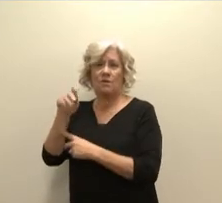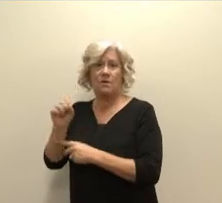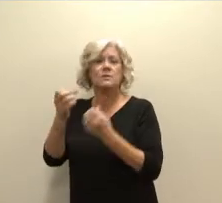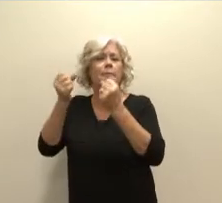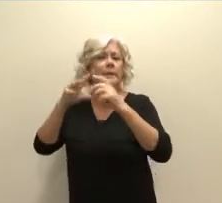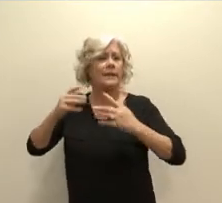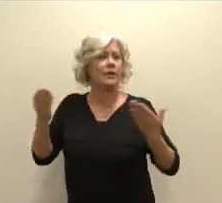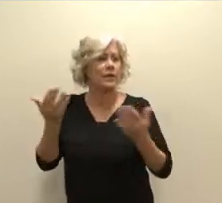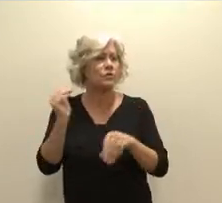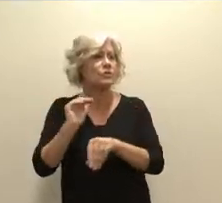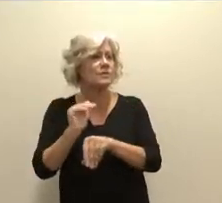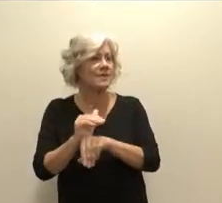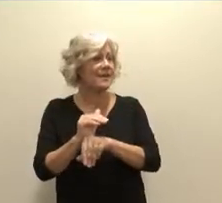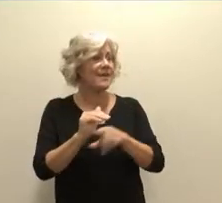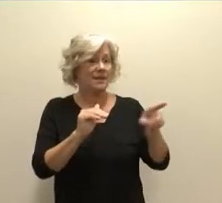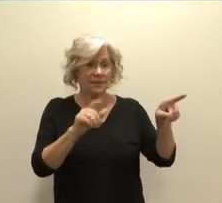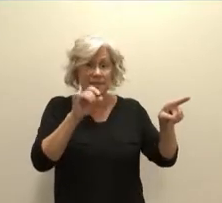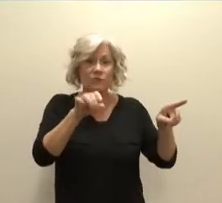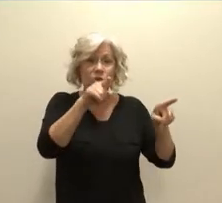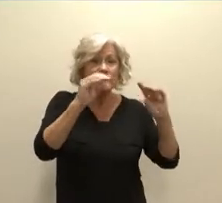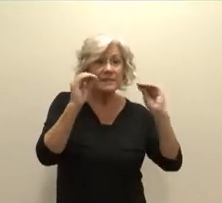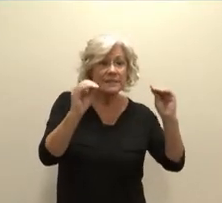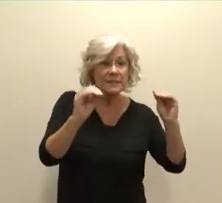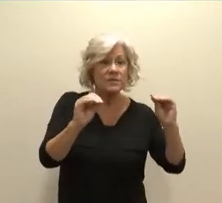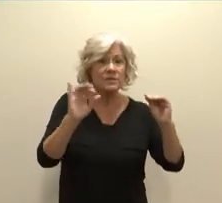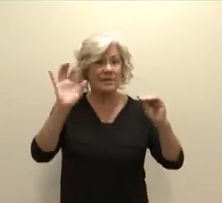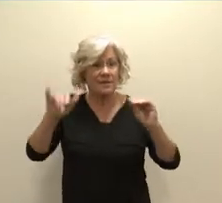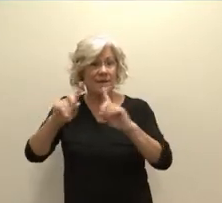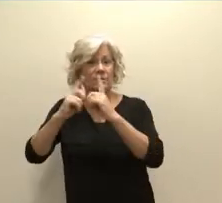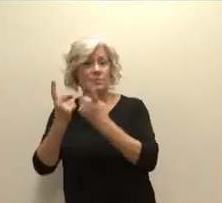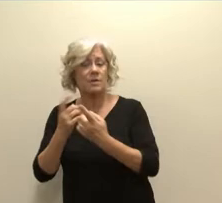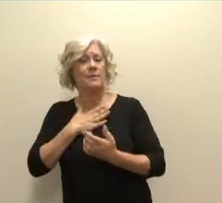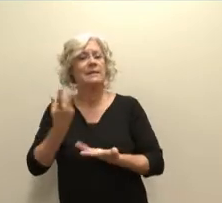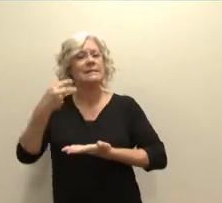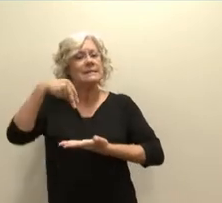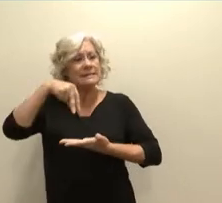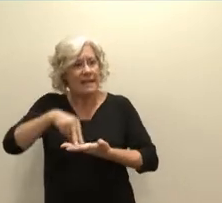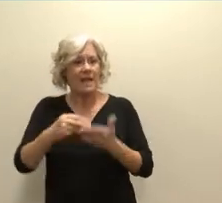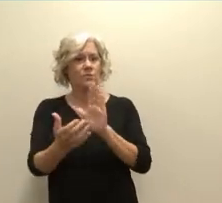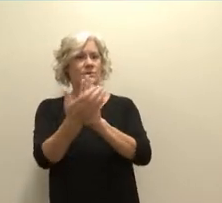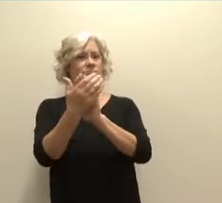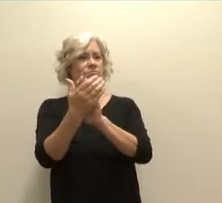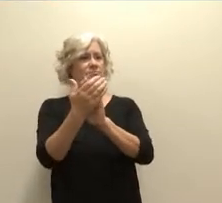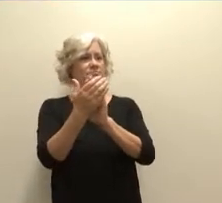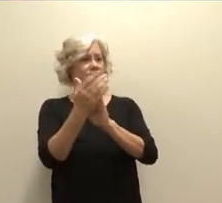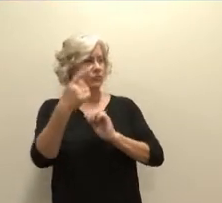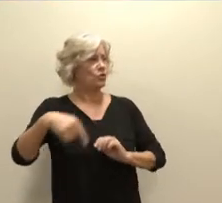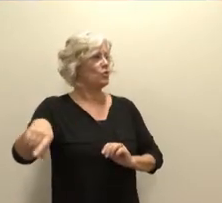tonight to be with us as well. Would our visual arts teachers please stand so that we can celebrate you too?